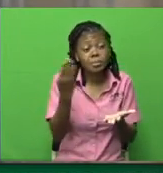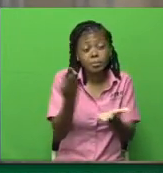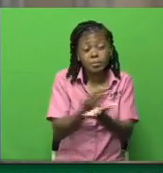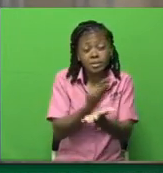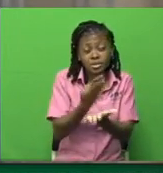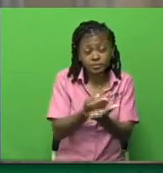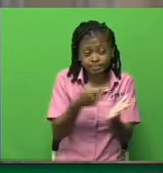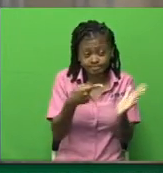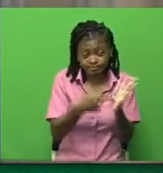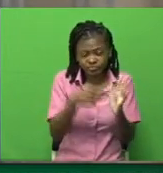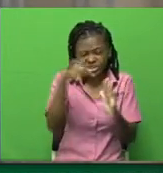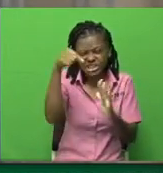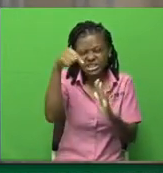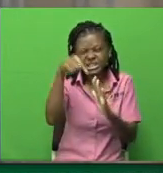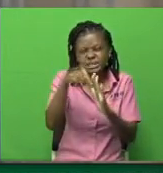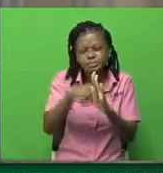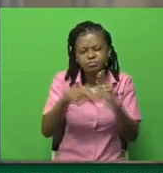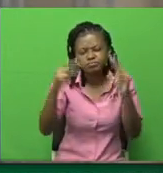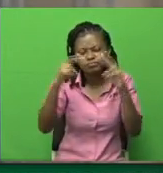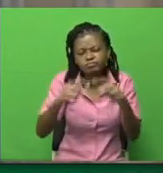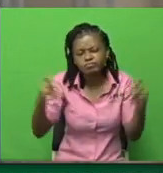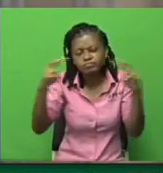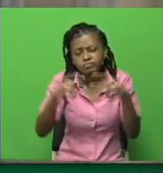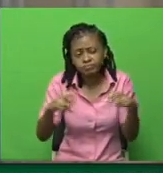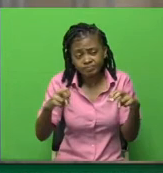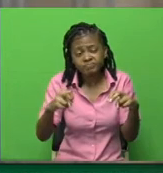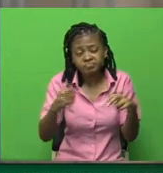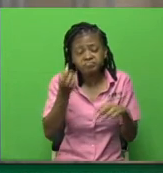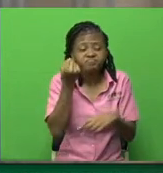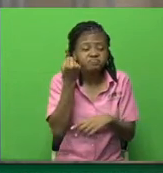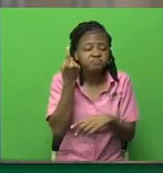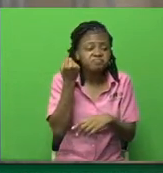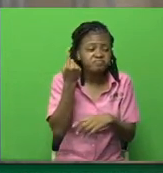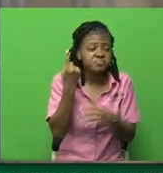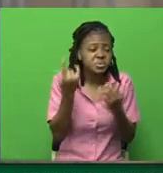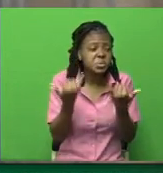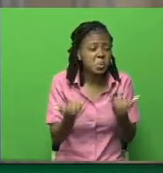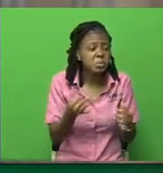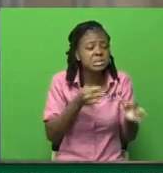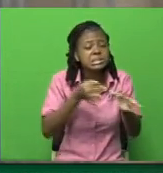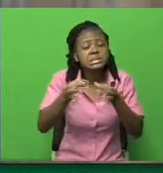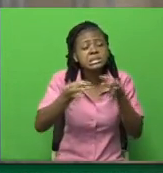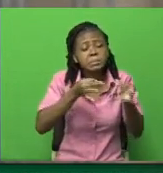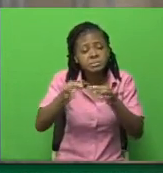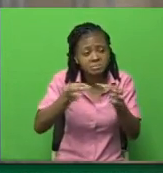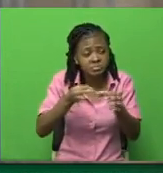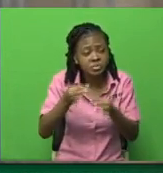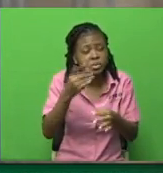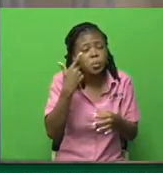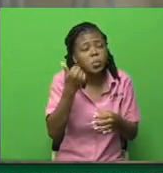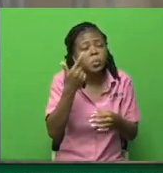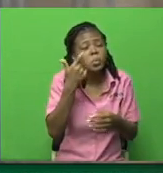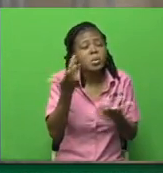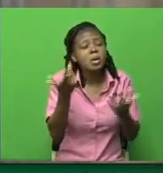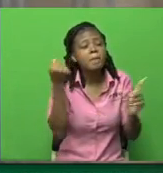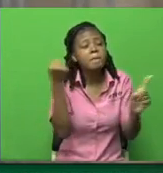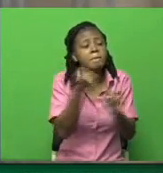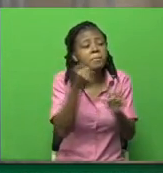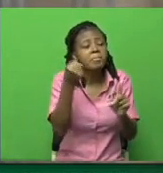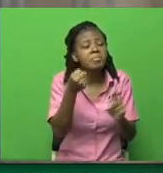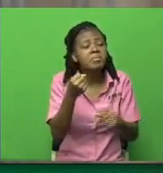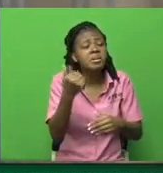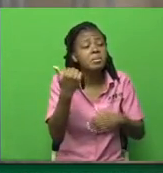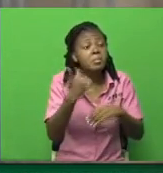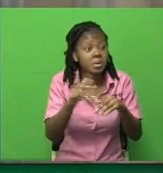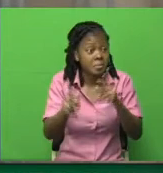documents and to show that this has been an evil Act of brutality against the poor and working class I say prime